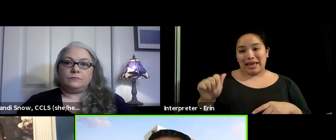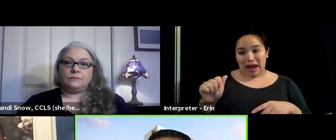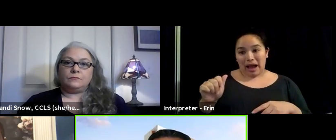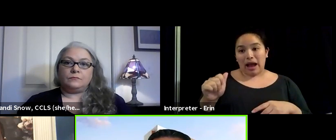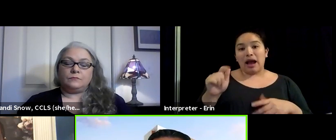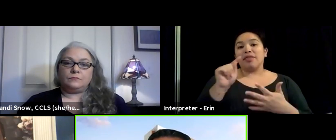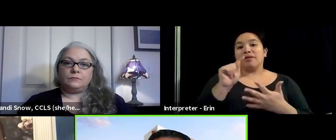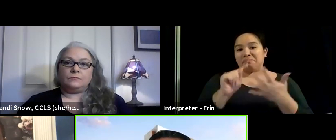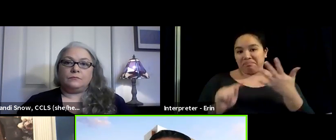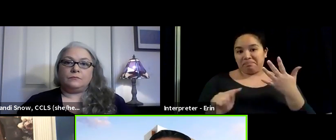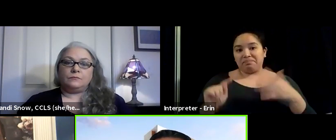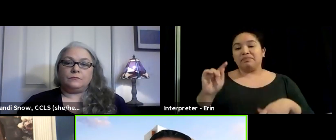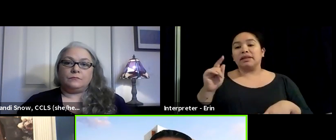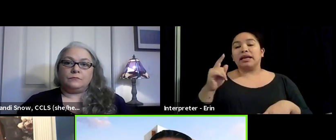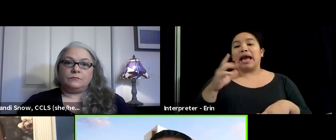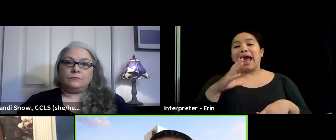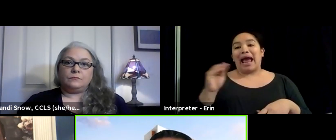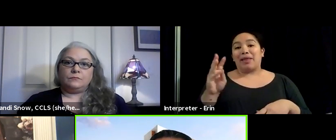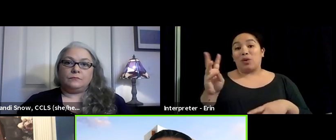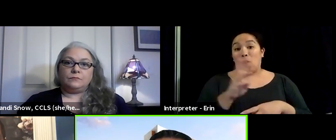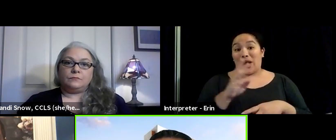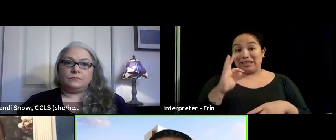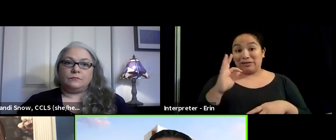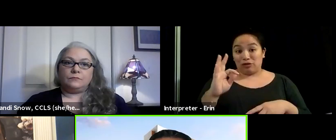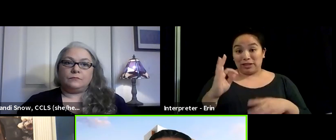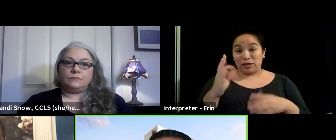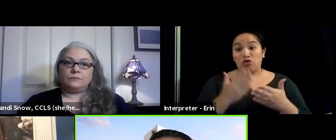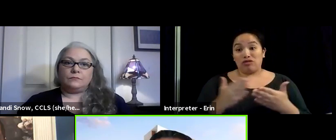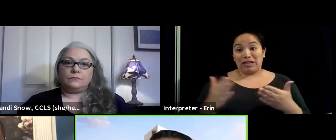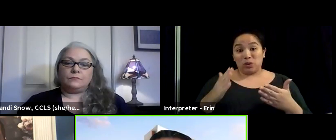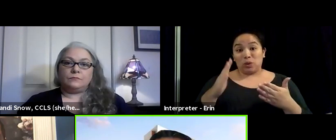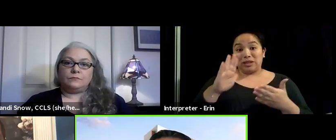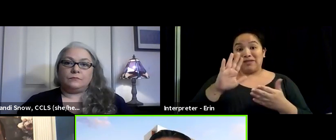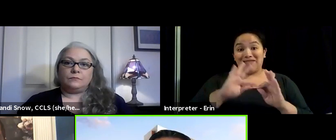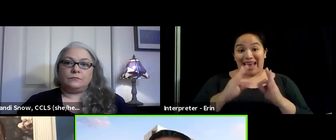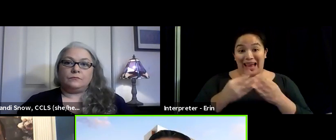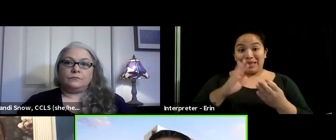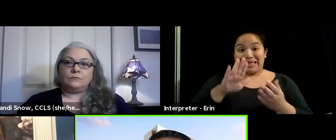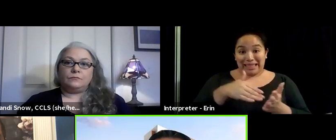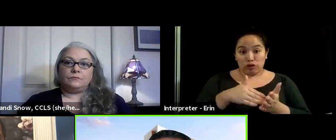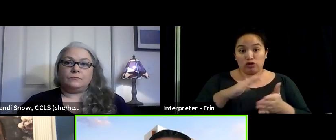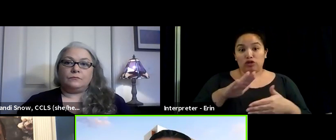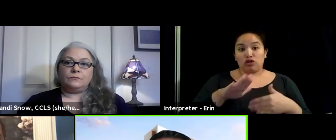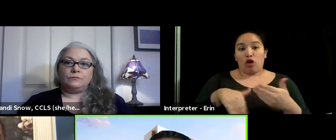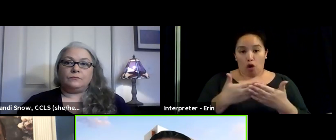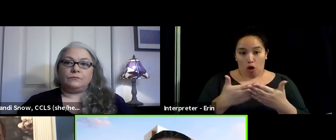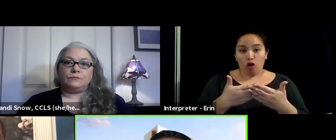Movement Organization, and the West Fresno Resource Family Center. They all have